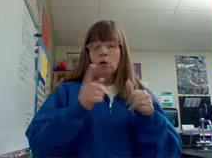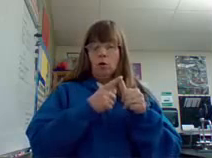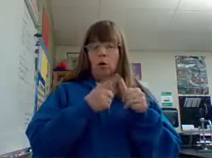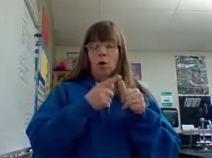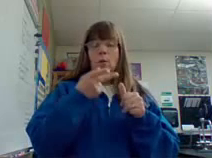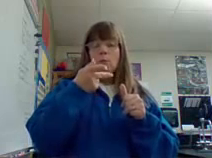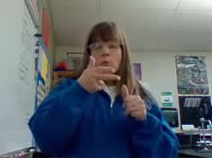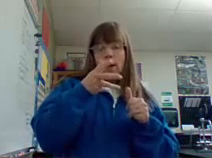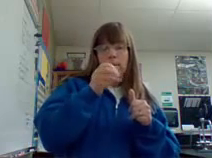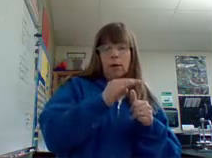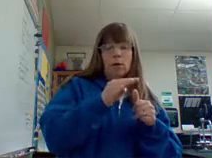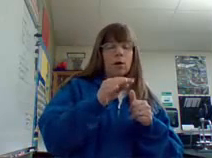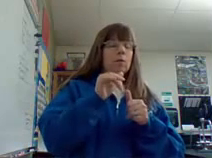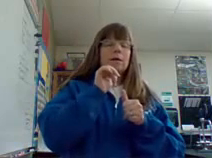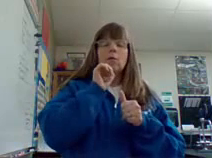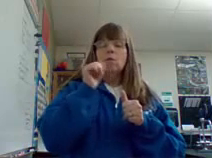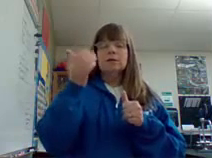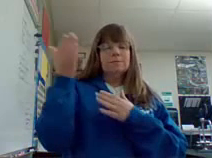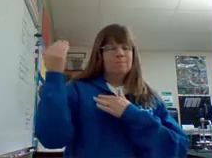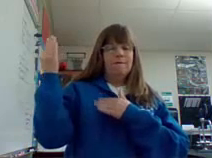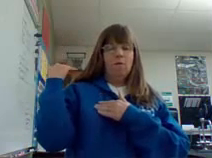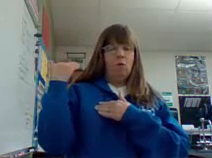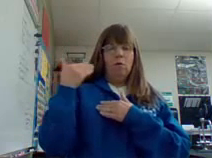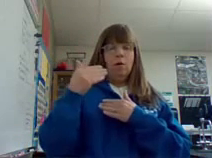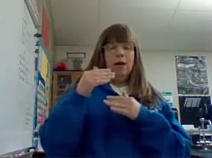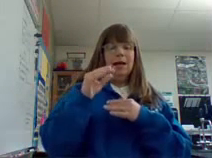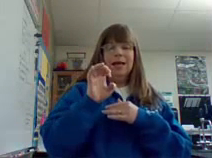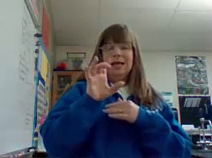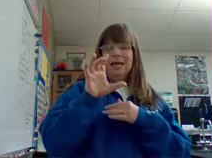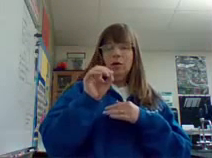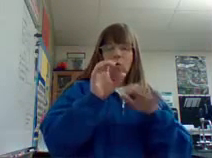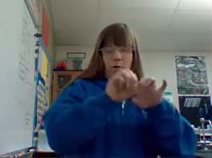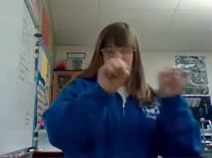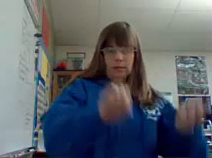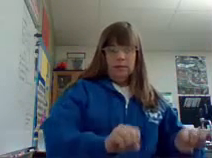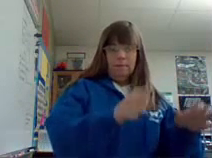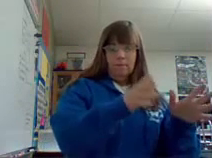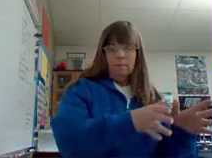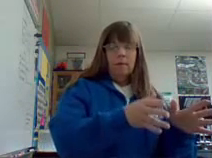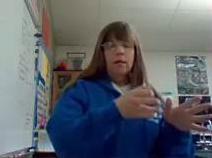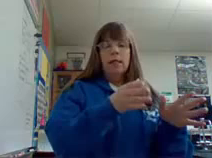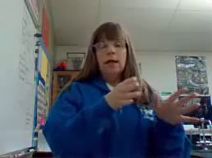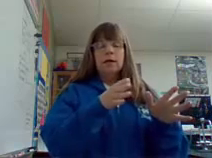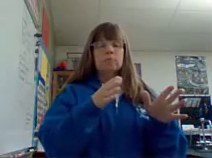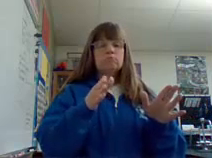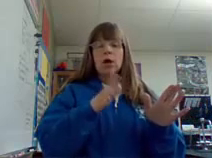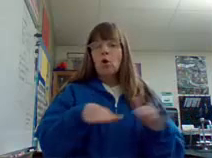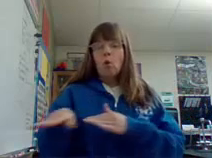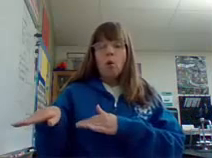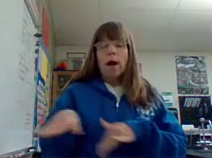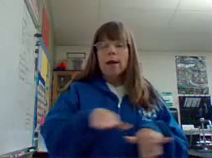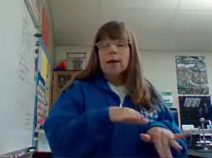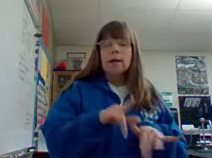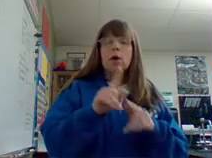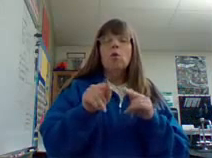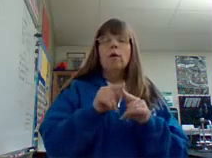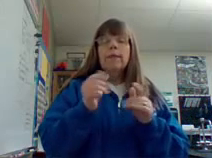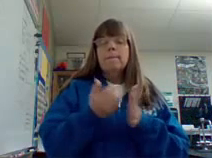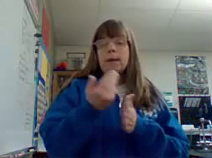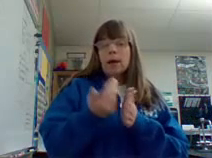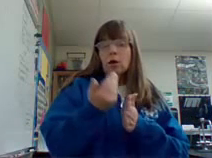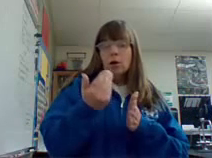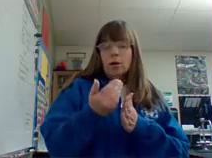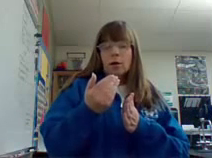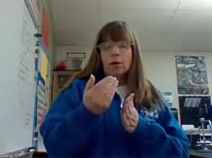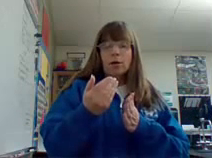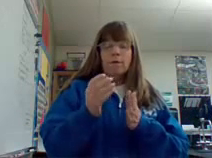a previous ecosystem. So this would be like in Hawaii when the volcanoes make a new island. So what happens is you have that